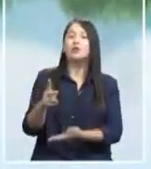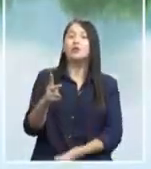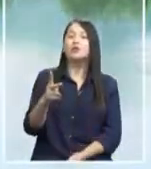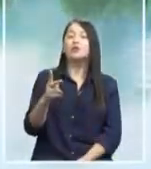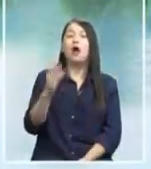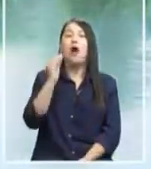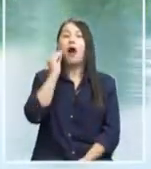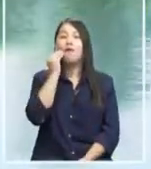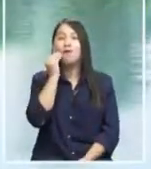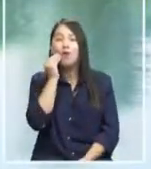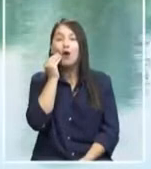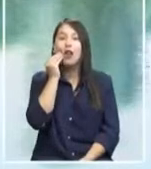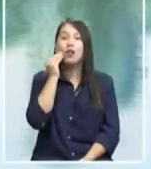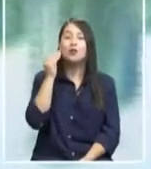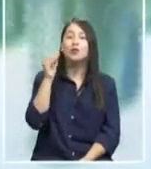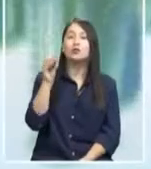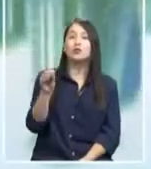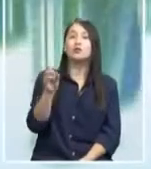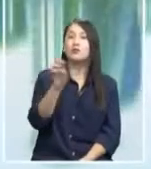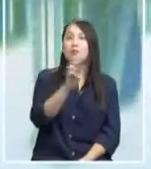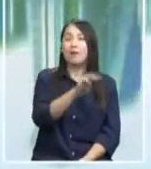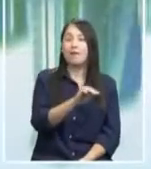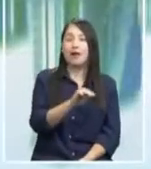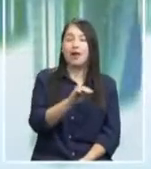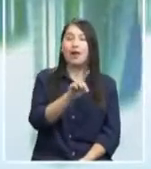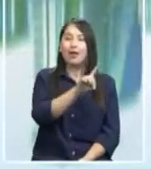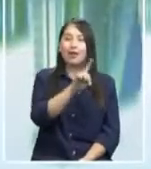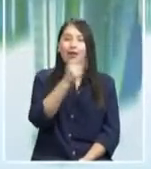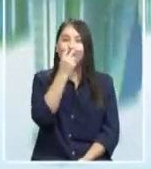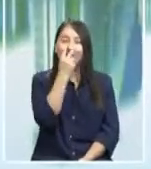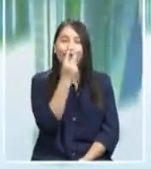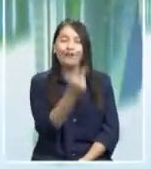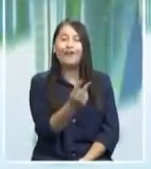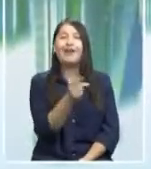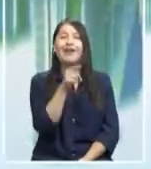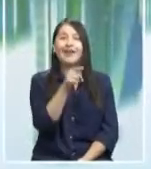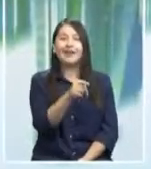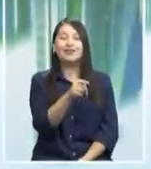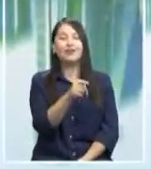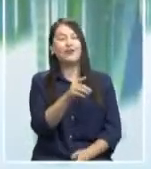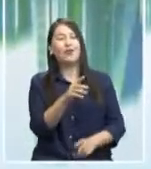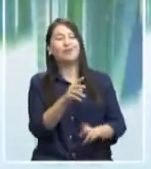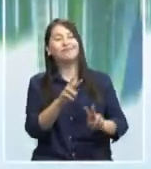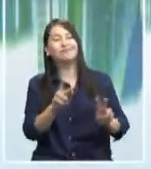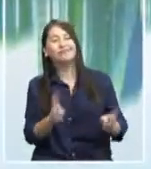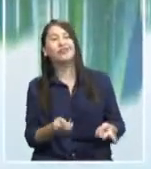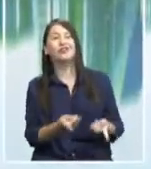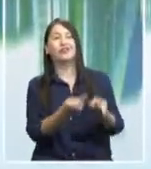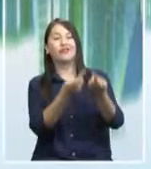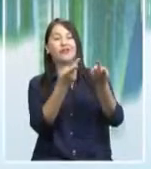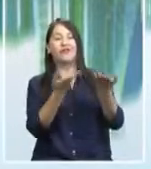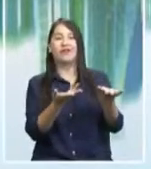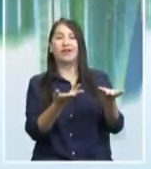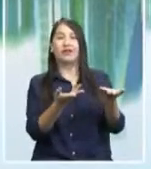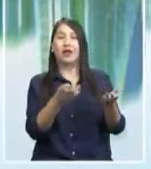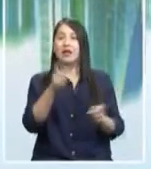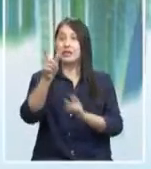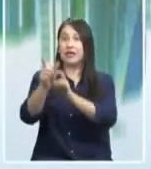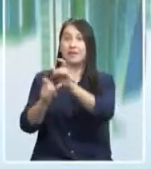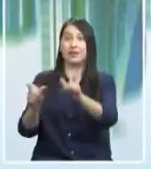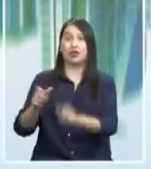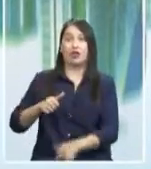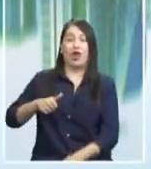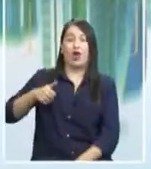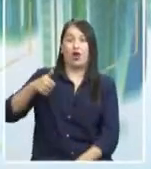If young people are telling us they have no chance of survival, what happened to their